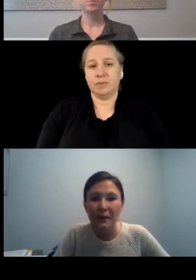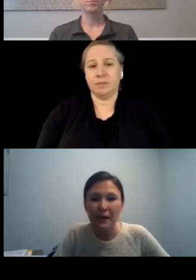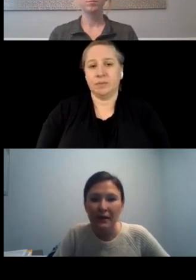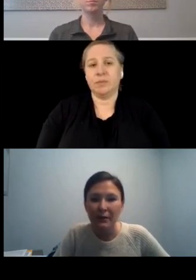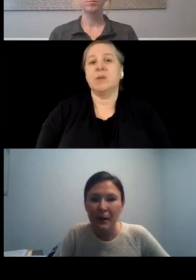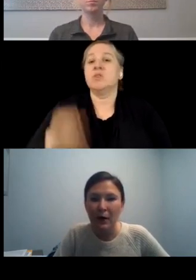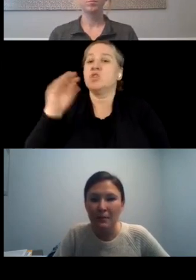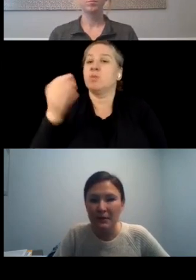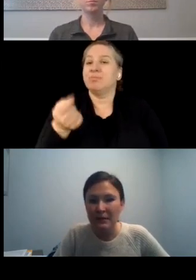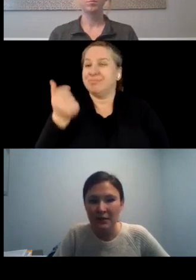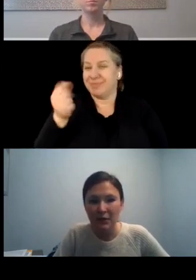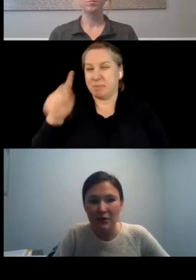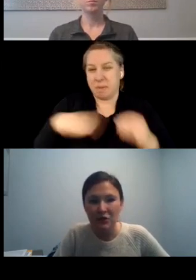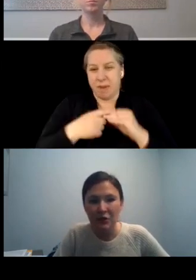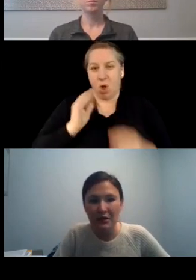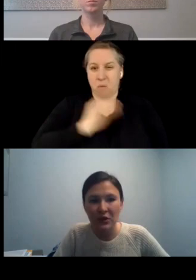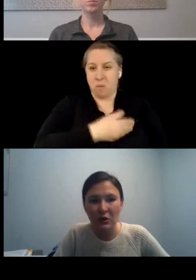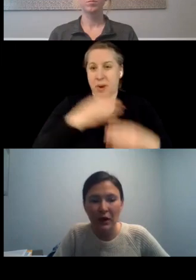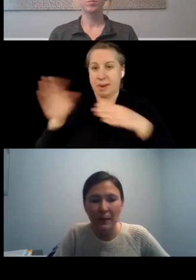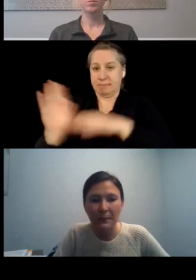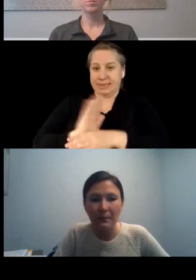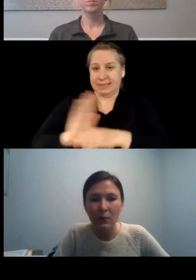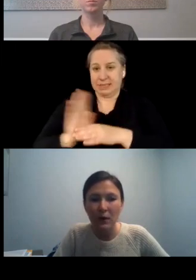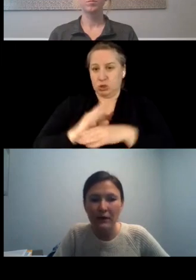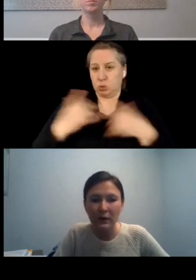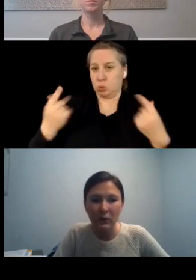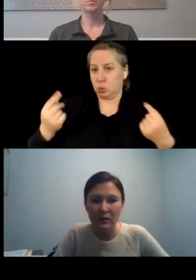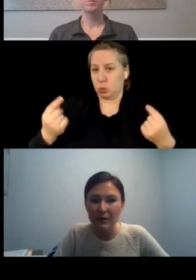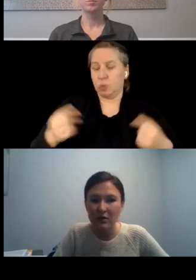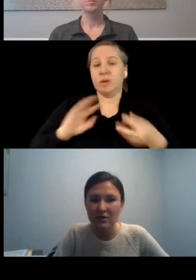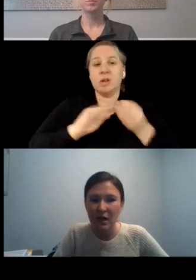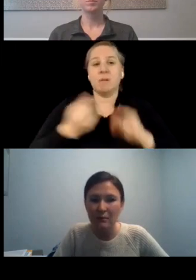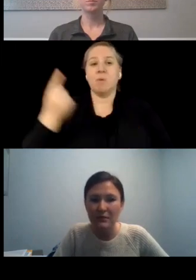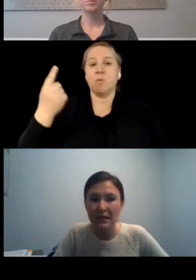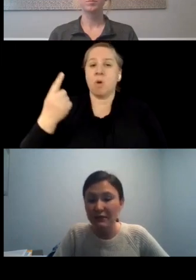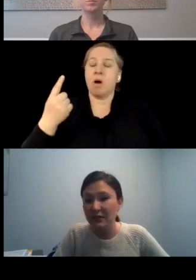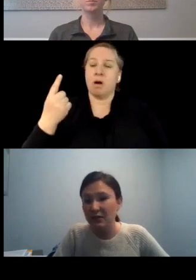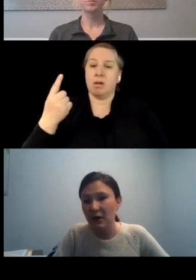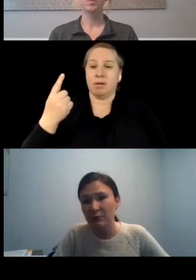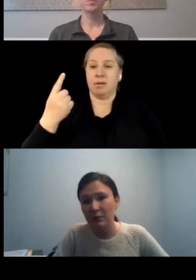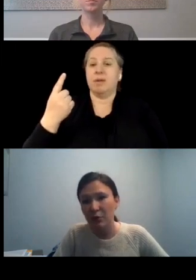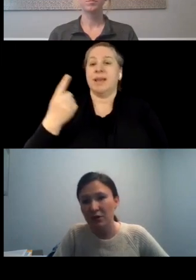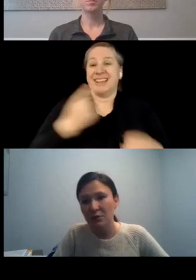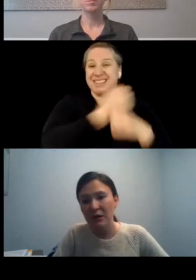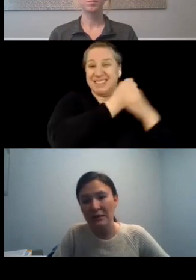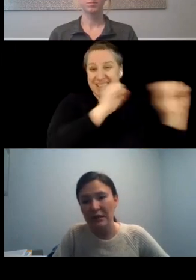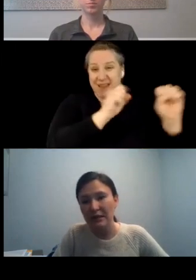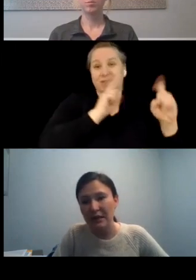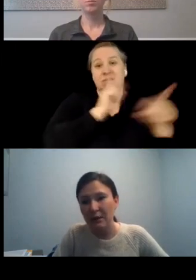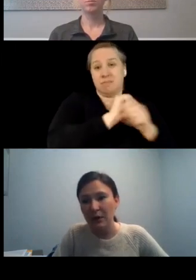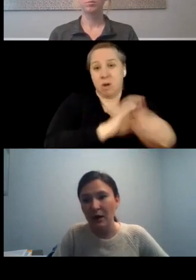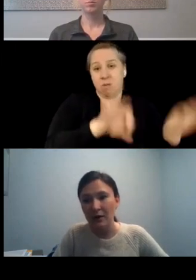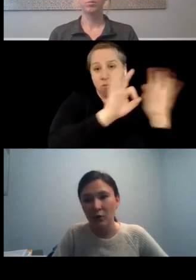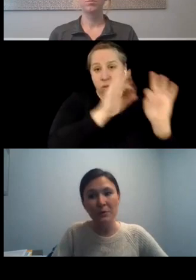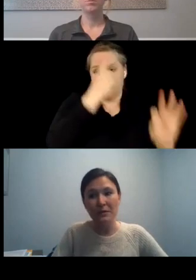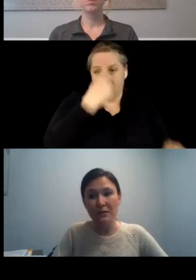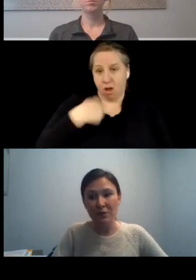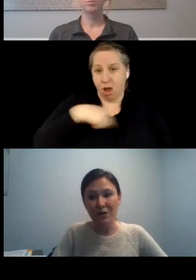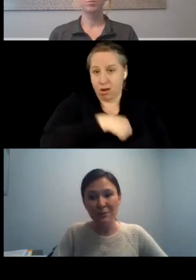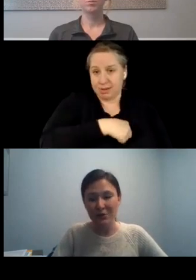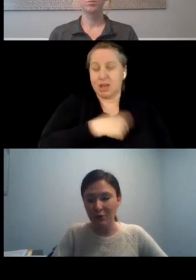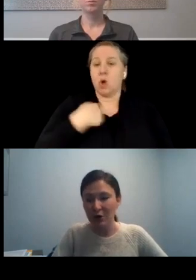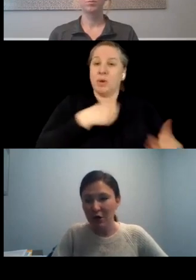So a little bit kind of about our business and our industry. So number one, kind of one of the pillars, safety is incredibly important to us. Like I said, we are an